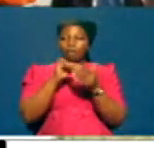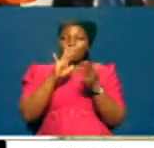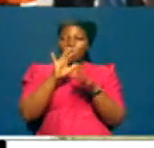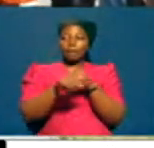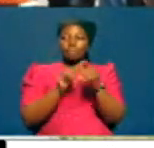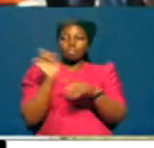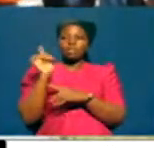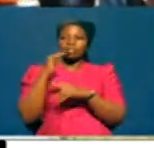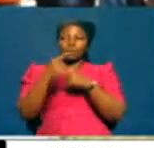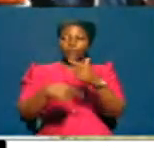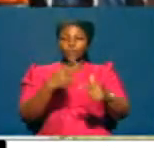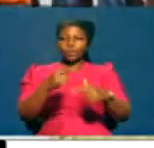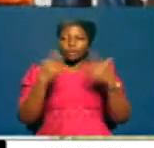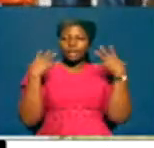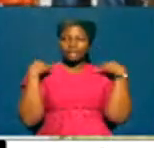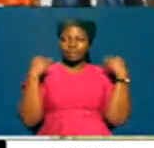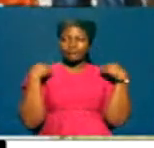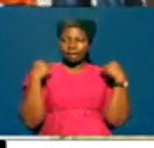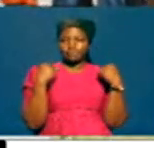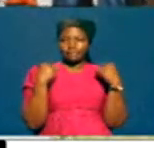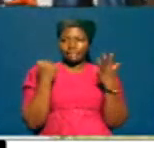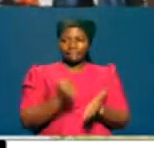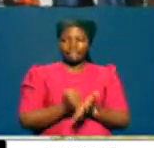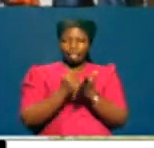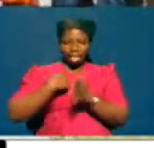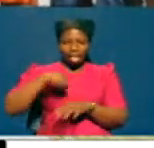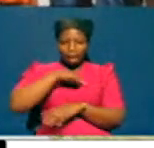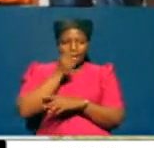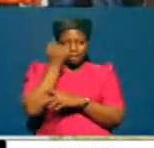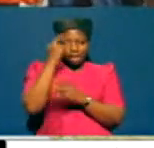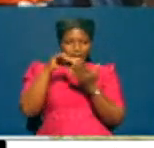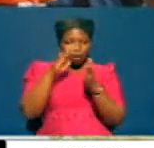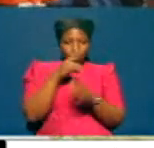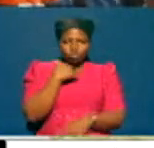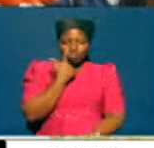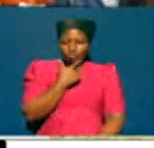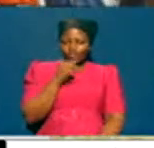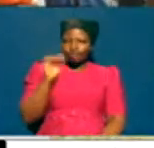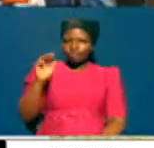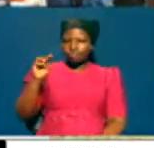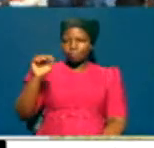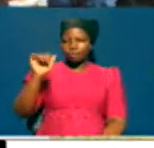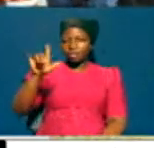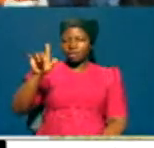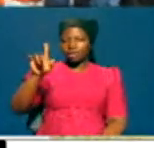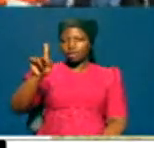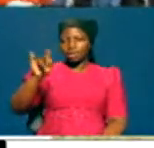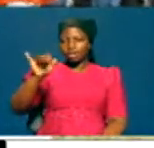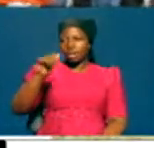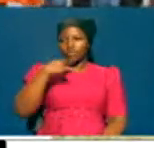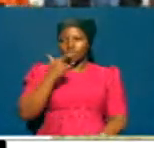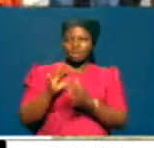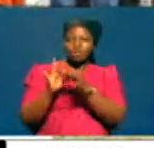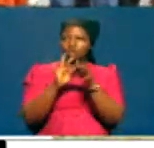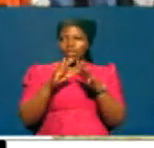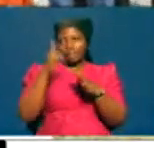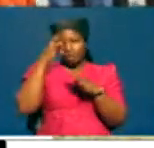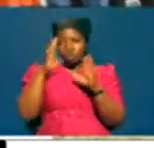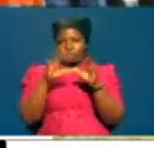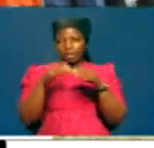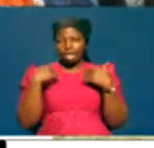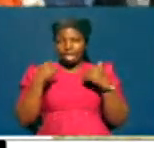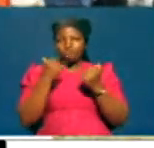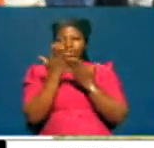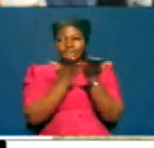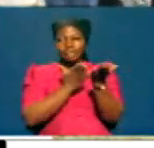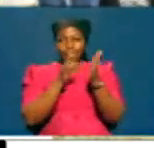us understand is Malkia Abuda. She is the coordinator of community health services in Embakasi.